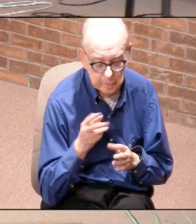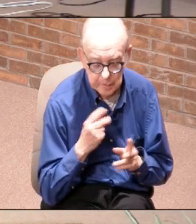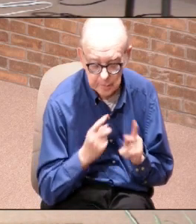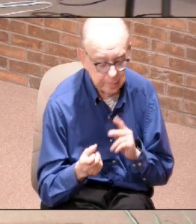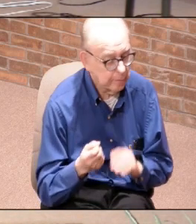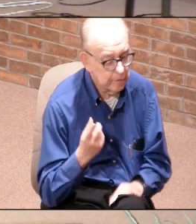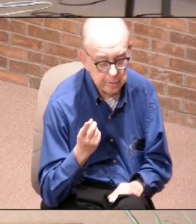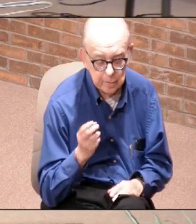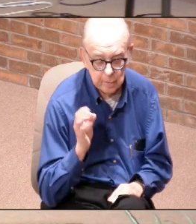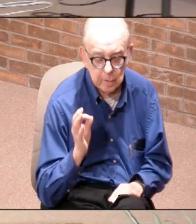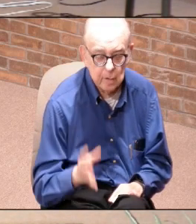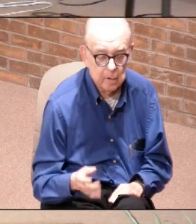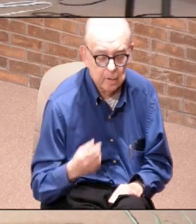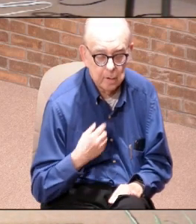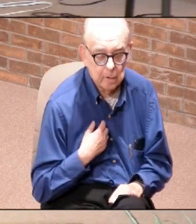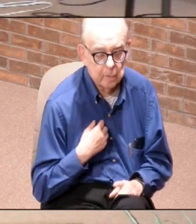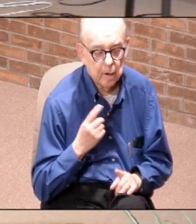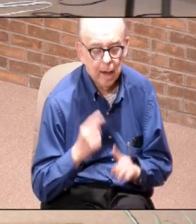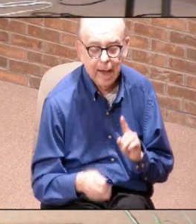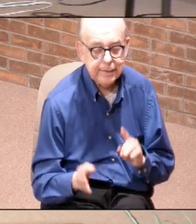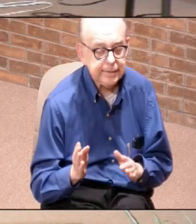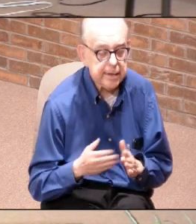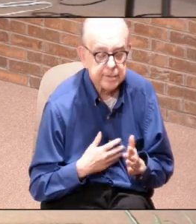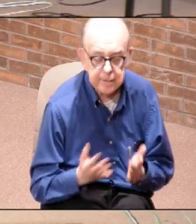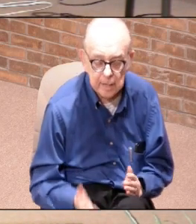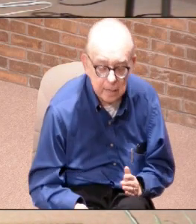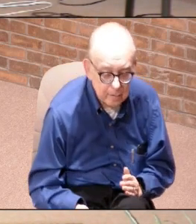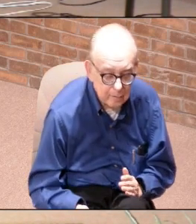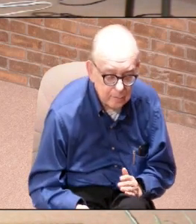don't understand, Pastor, I can't sing.